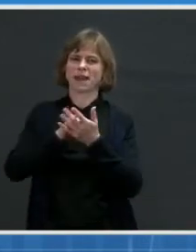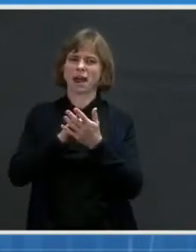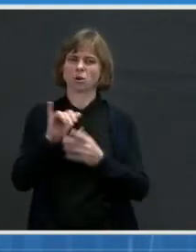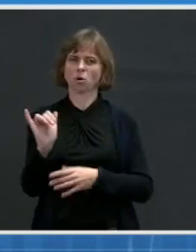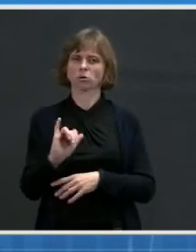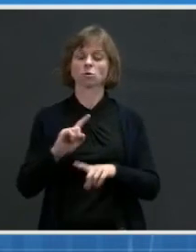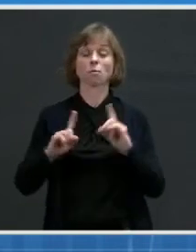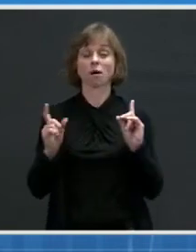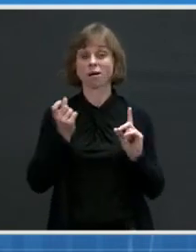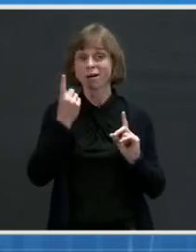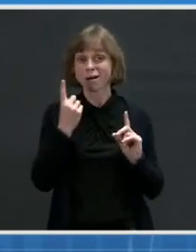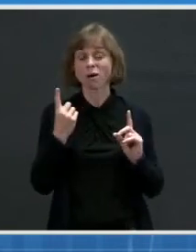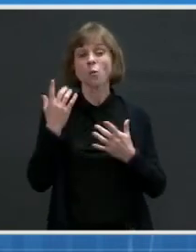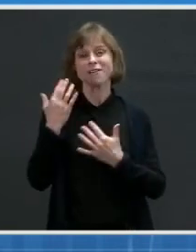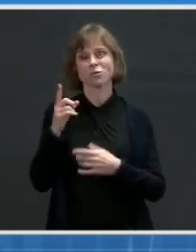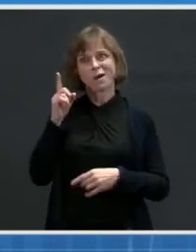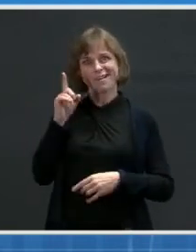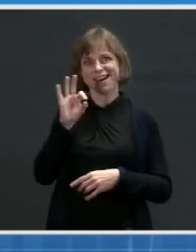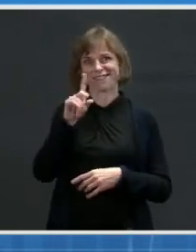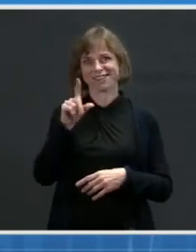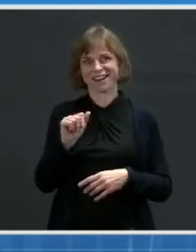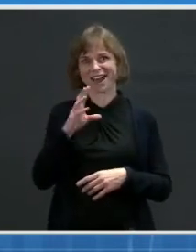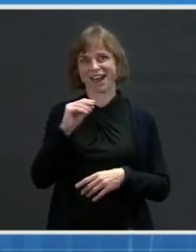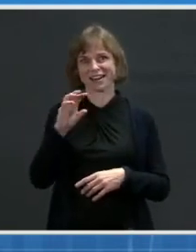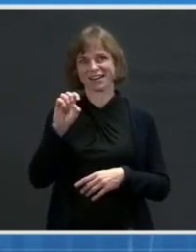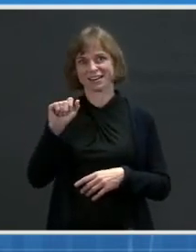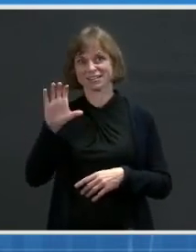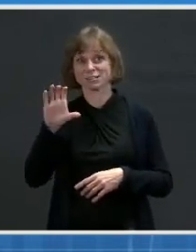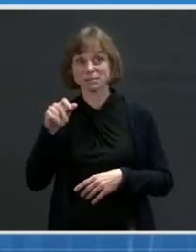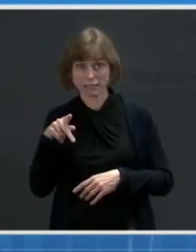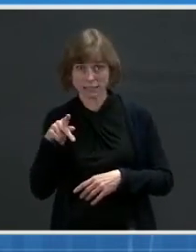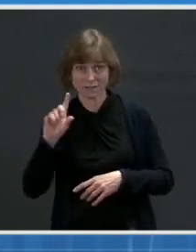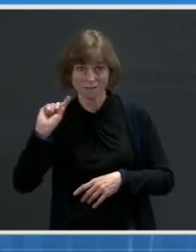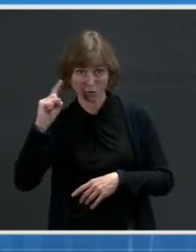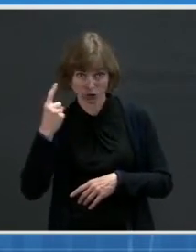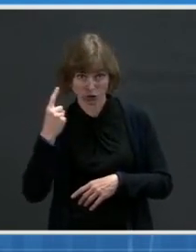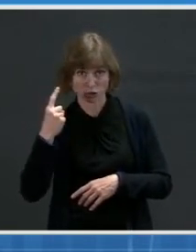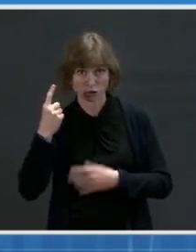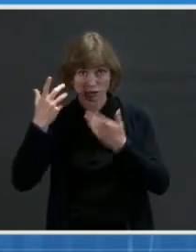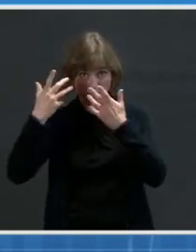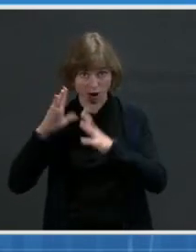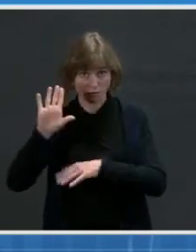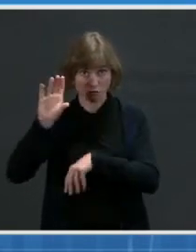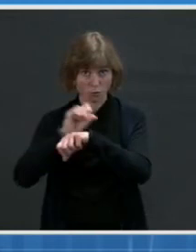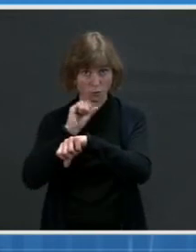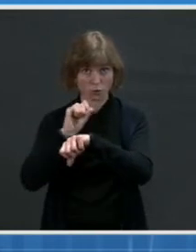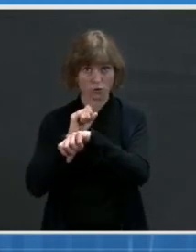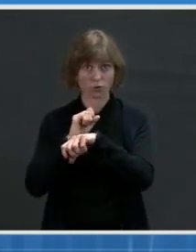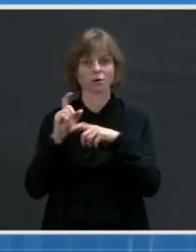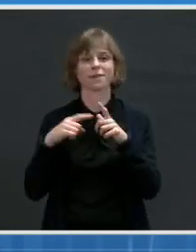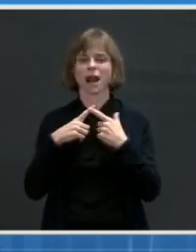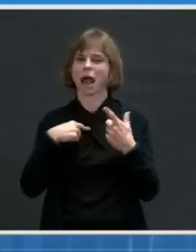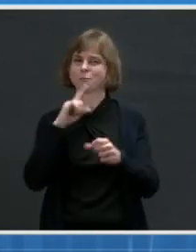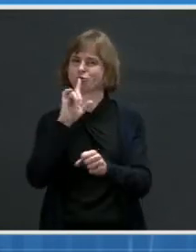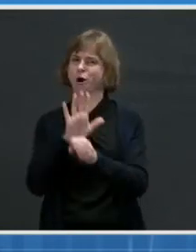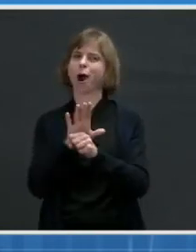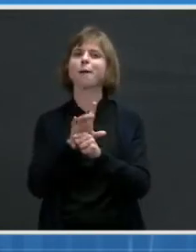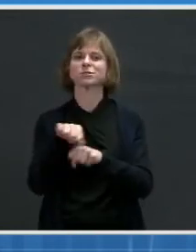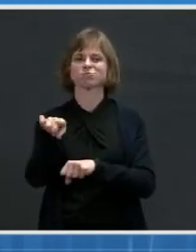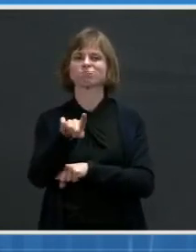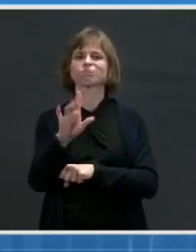wait for the FDA and the ACIP to do their work, and then I commit to you, you'll be hearing a lot